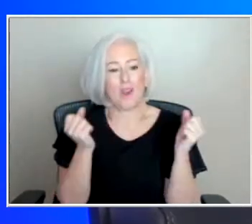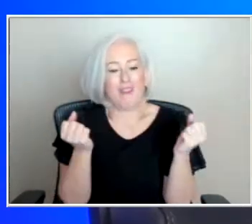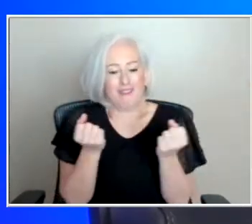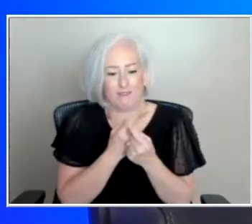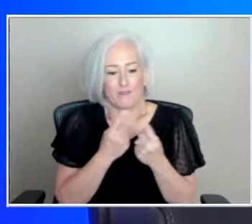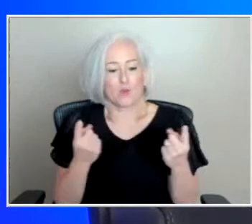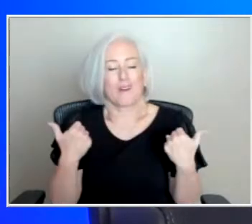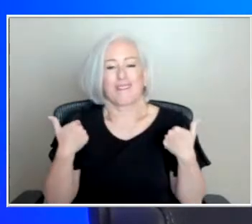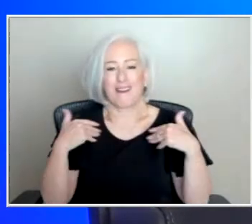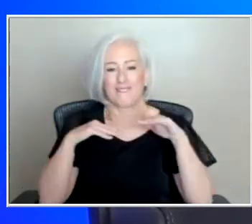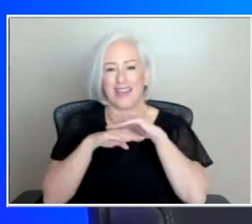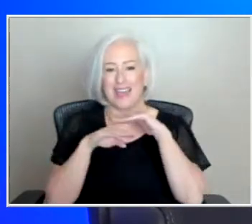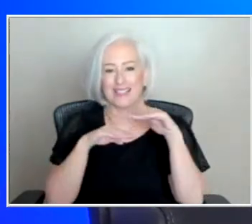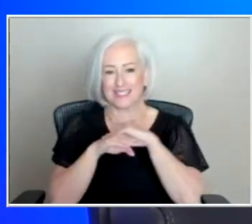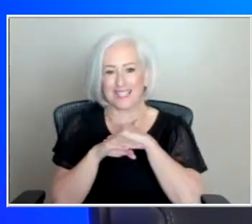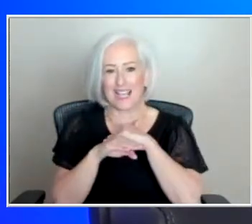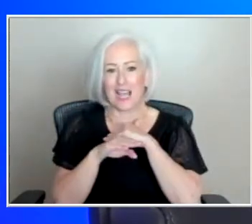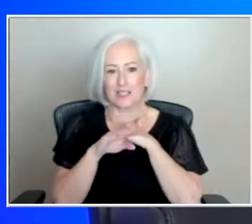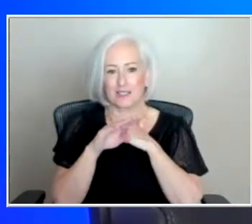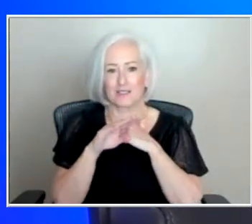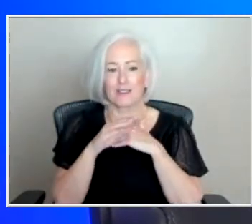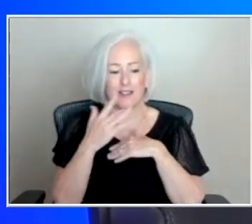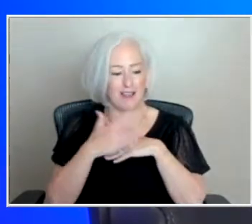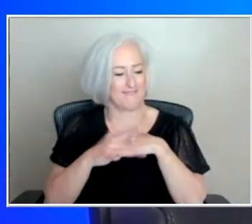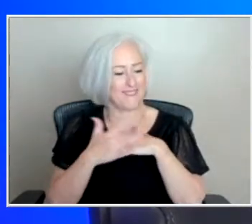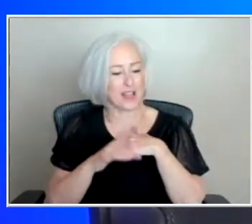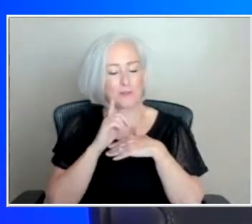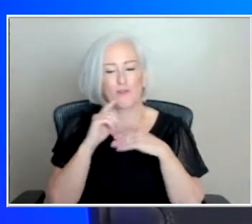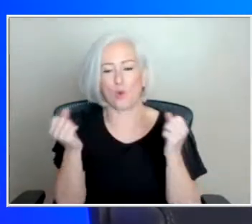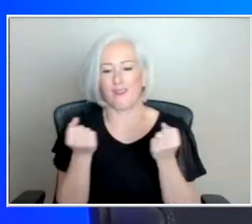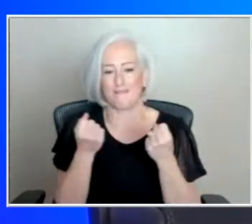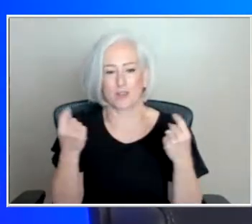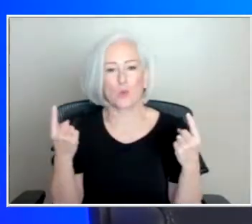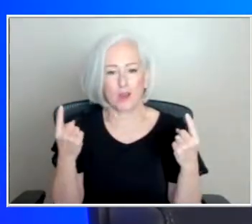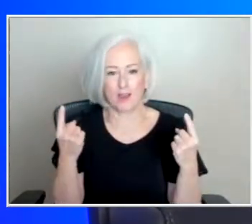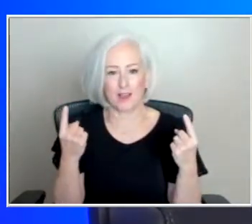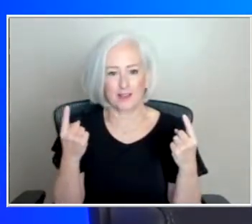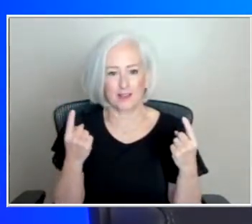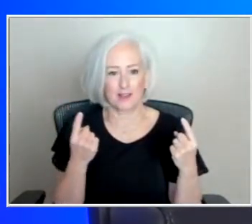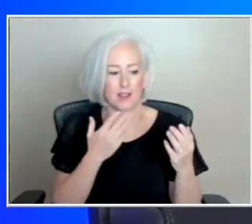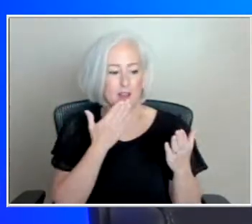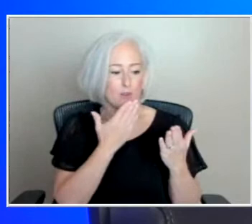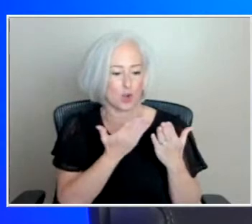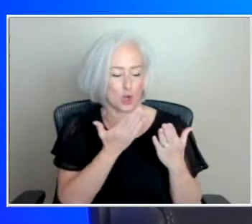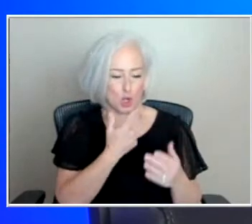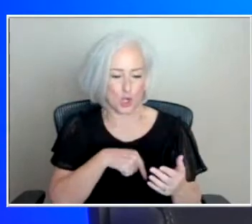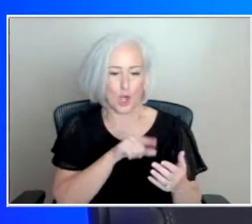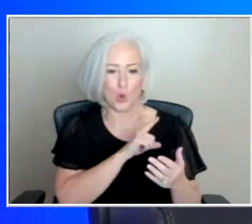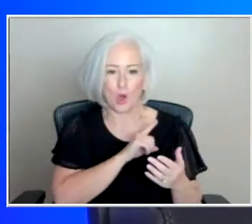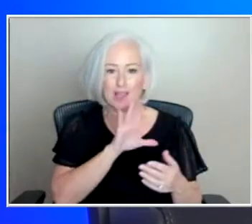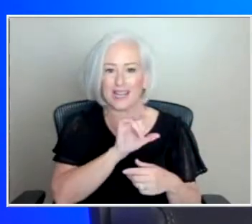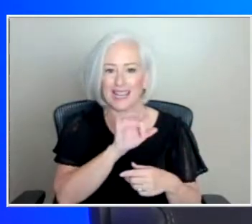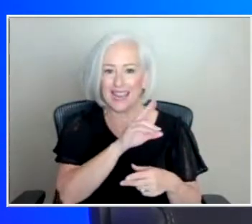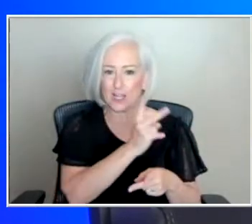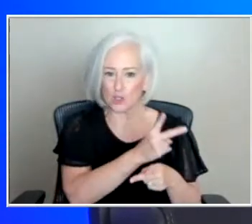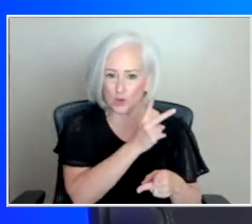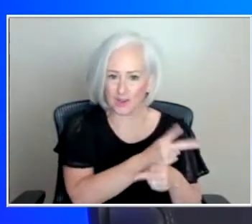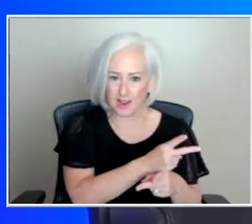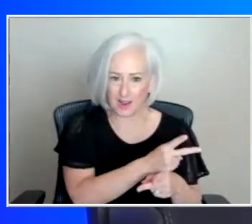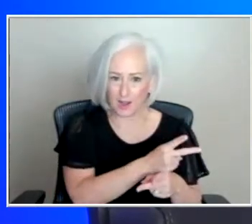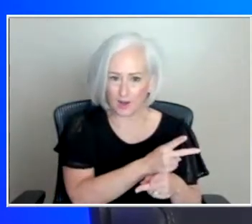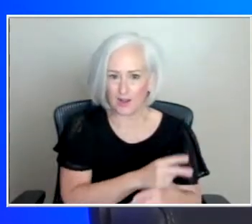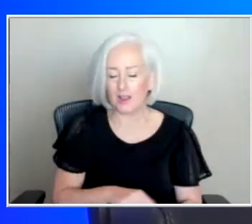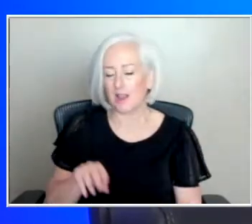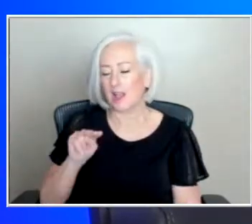access available for everybody for good quality cancer care, as well as novel